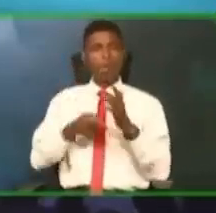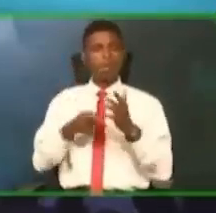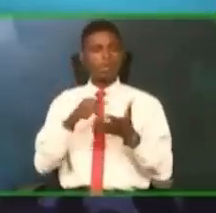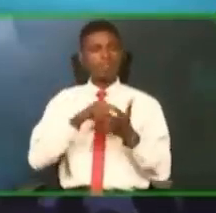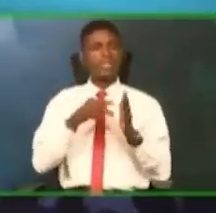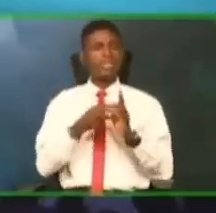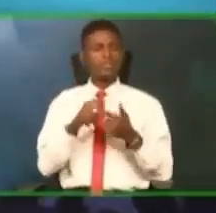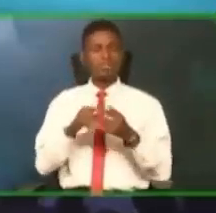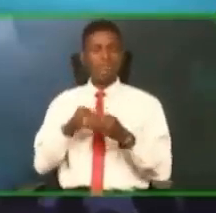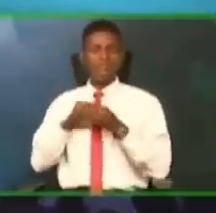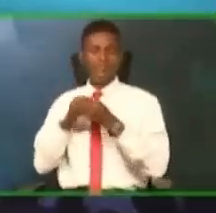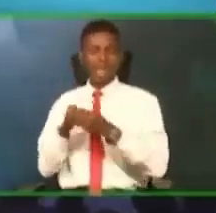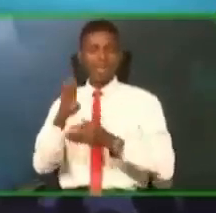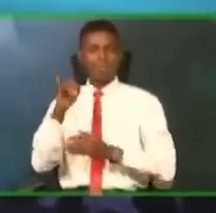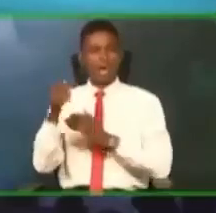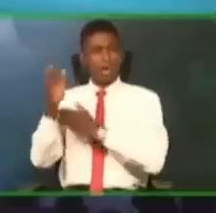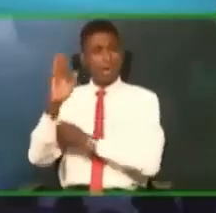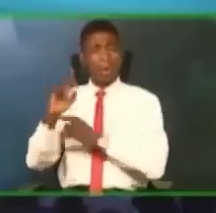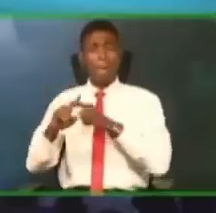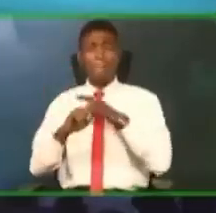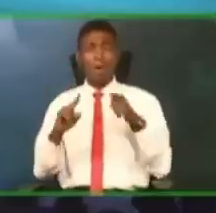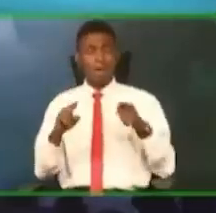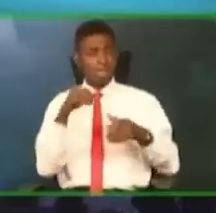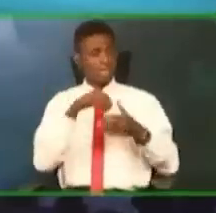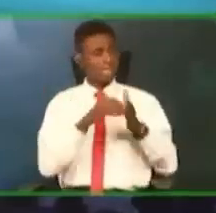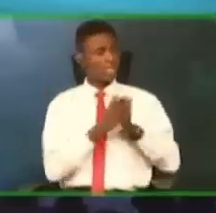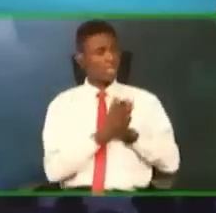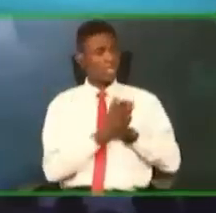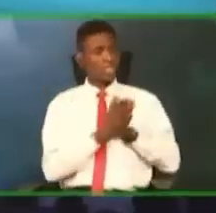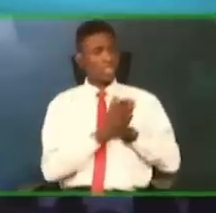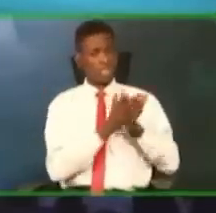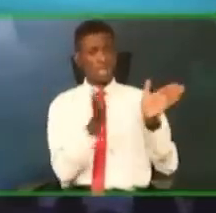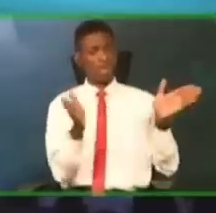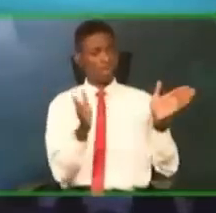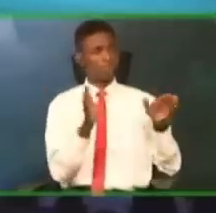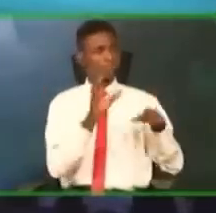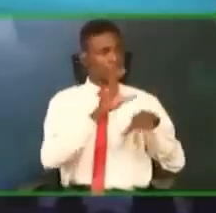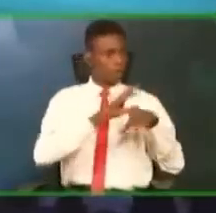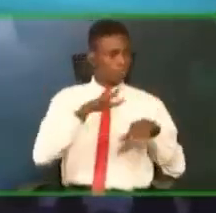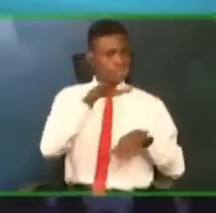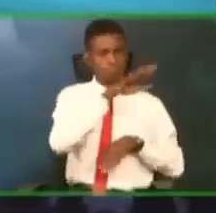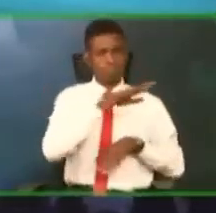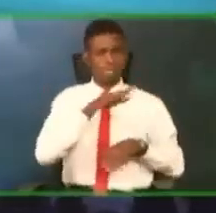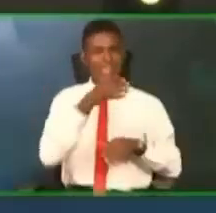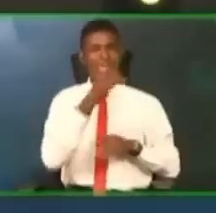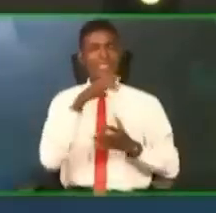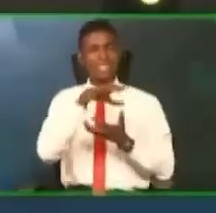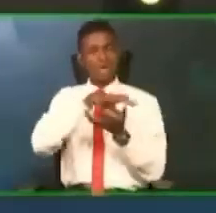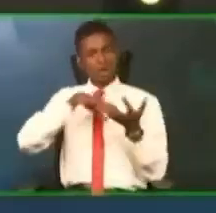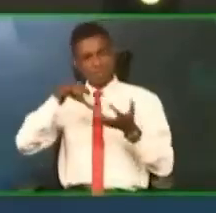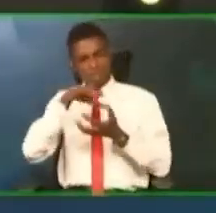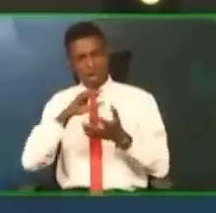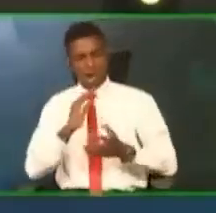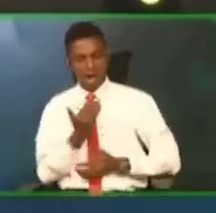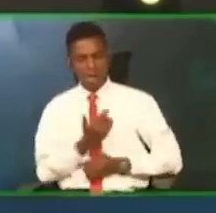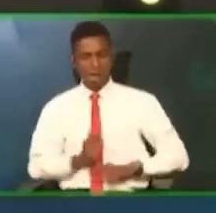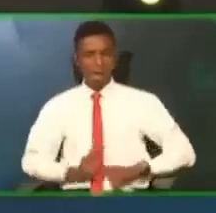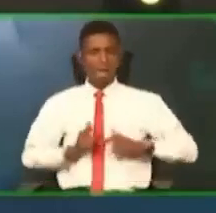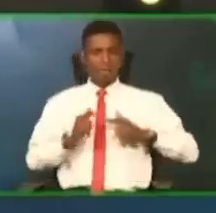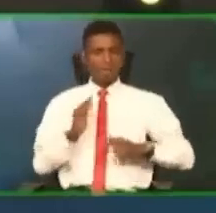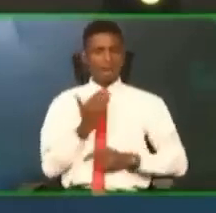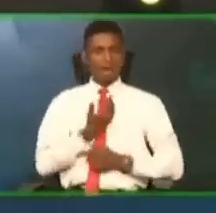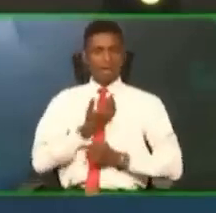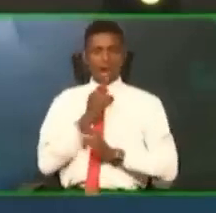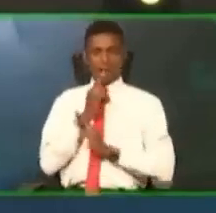seems that largely in the body of Christ, there's serious confusion. Our lives and our results, or the lack of